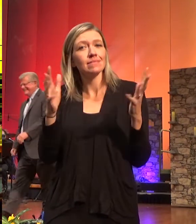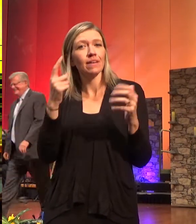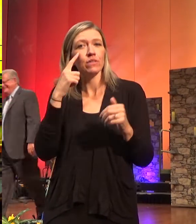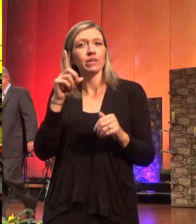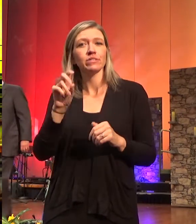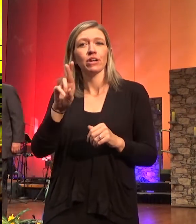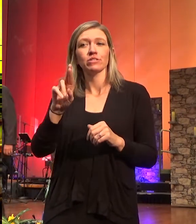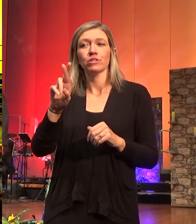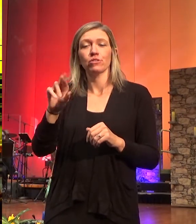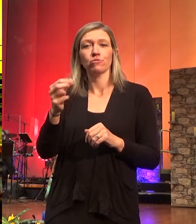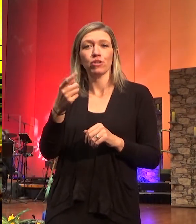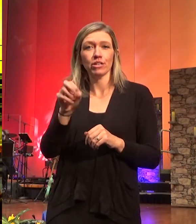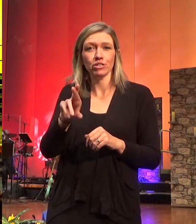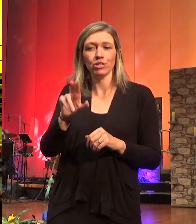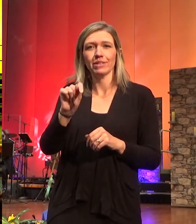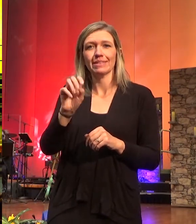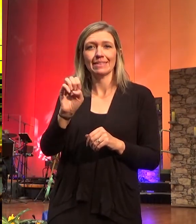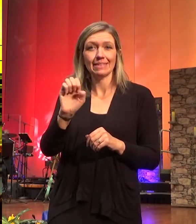everybody.